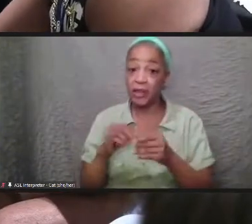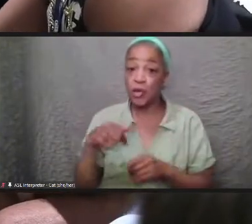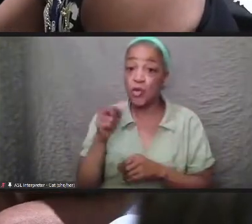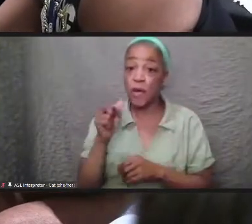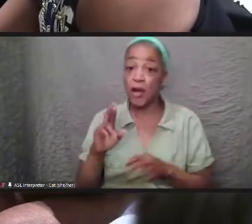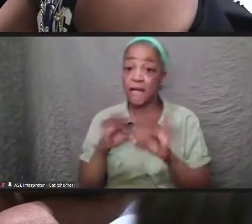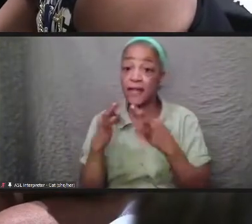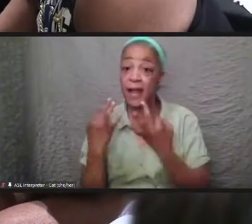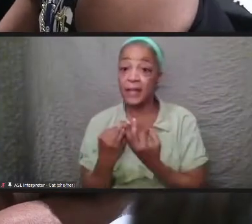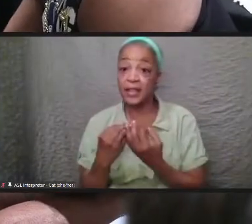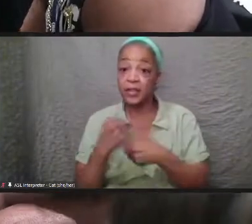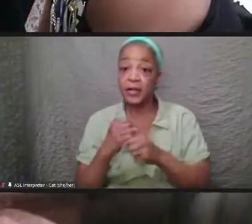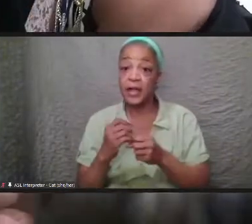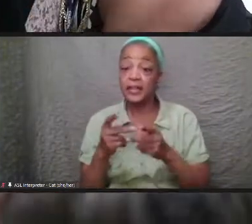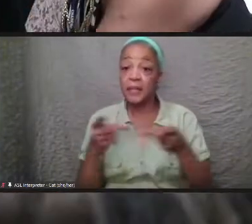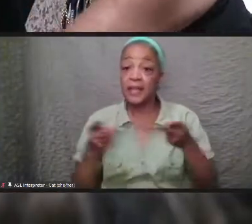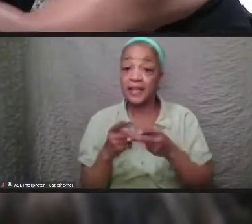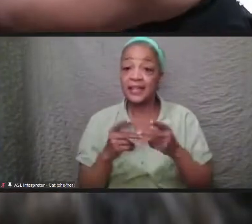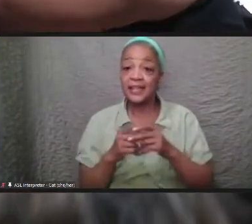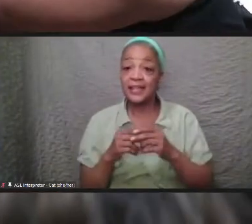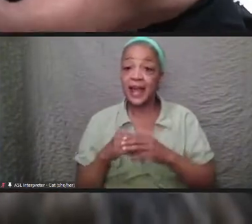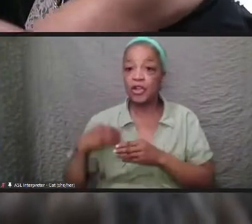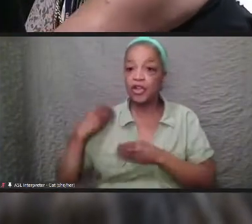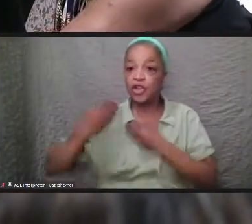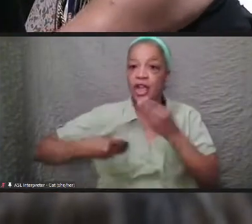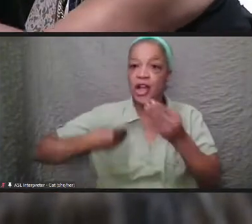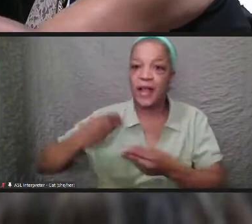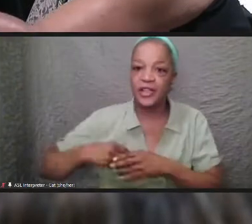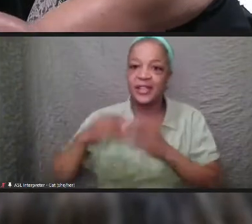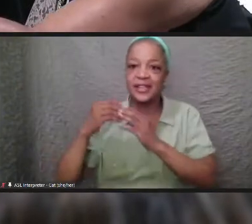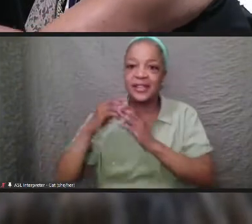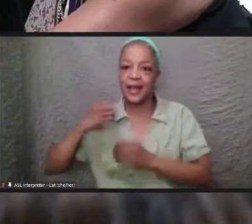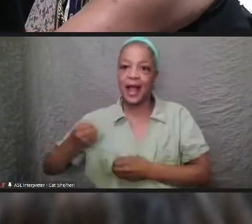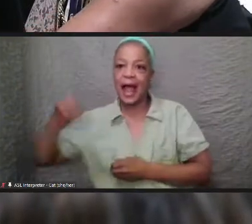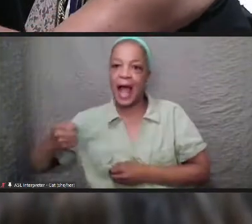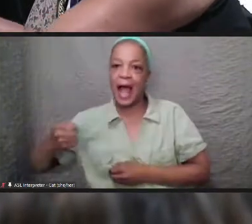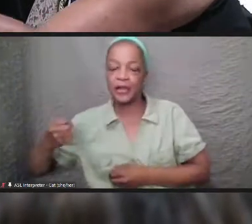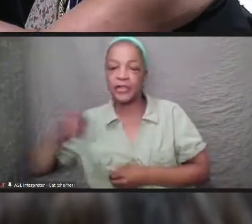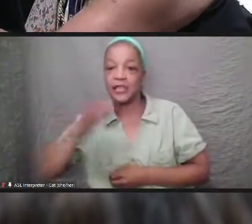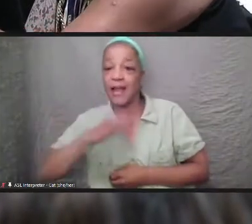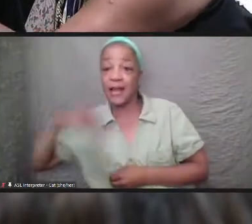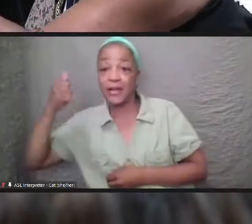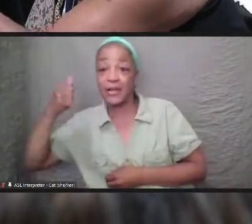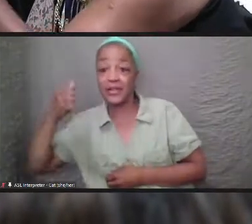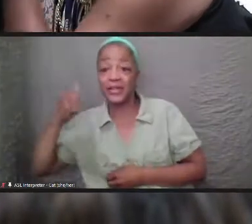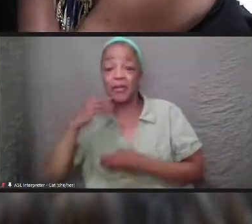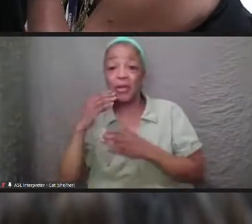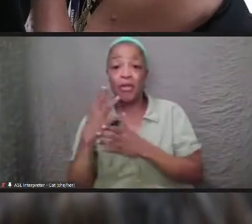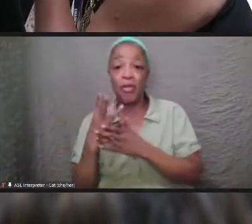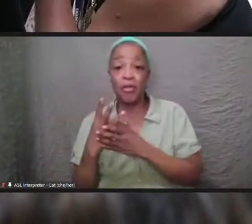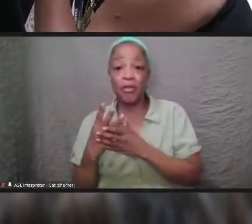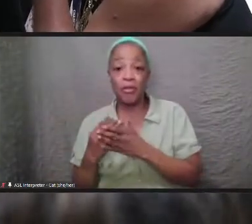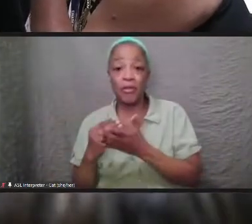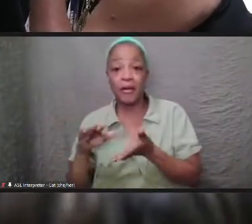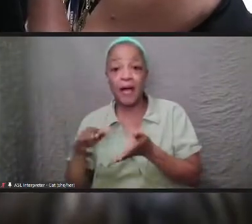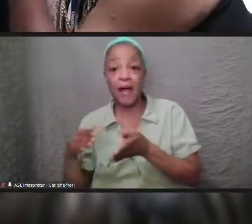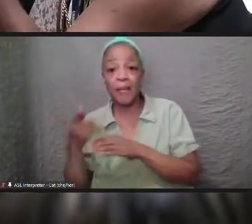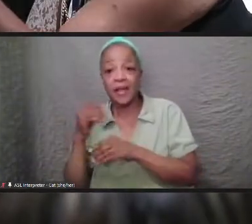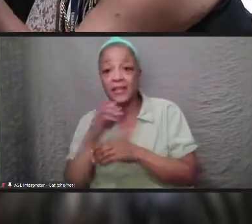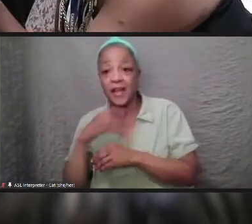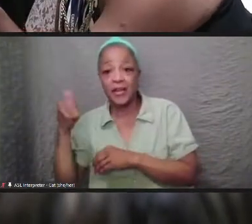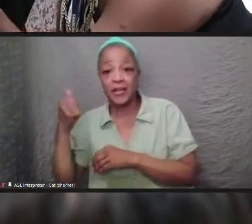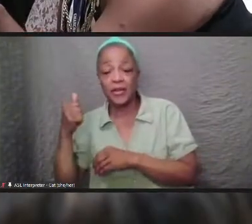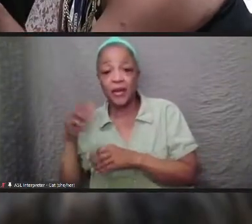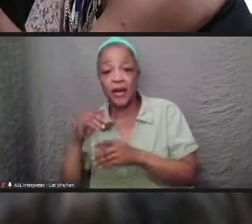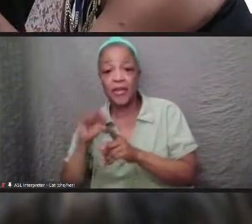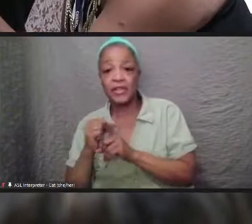spaces in which it's intergenerational. There are queer elders who are soon leaving us due to age or to other circumstances,